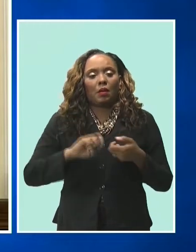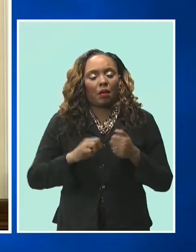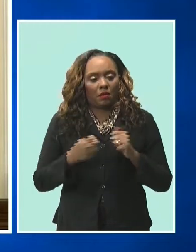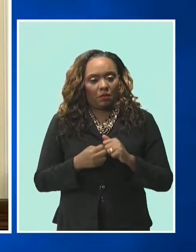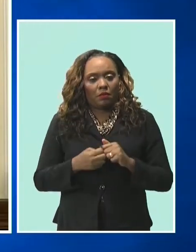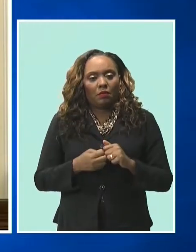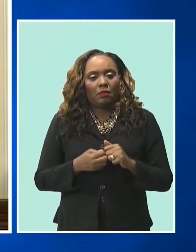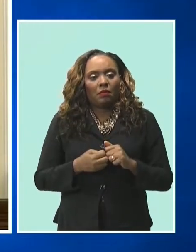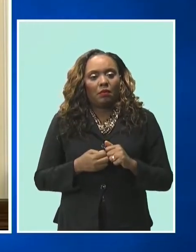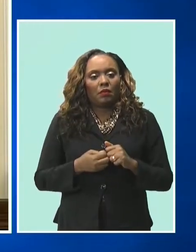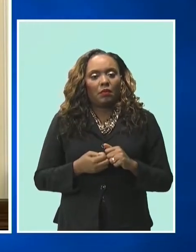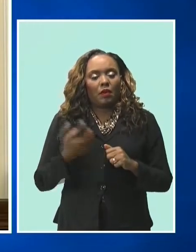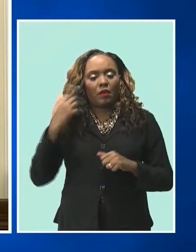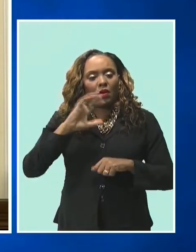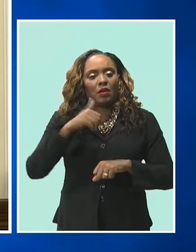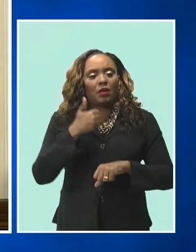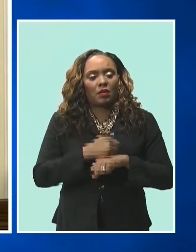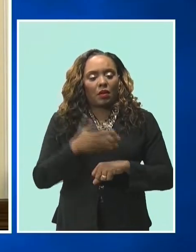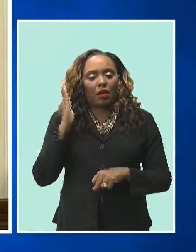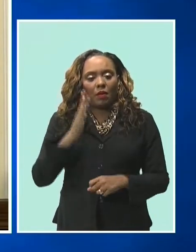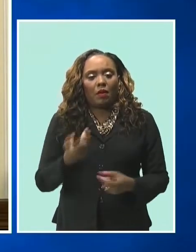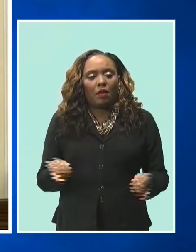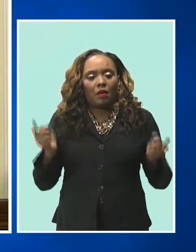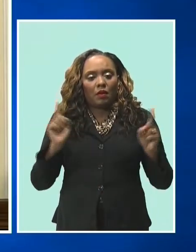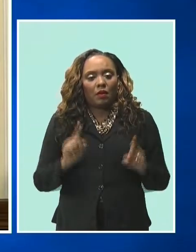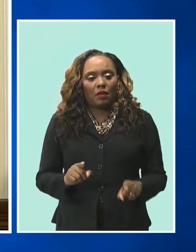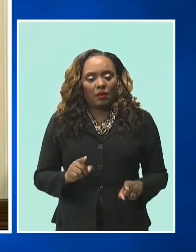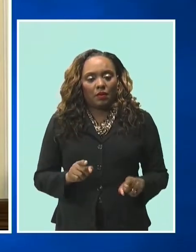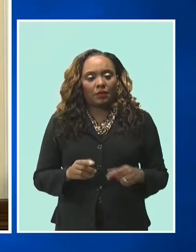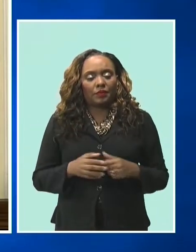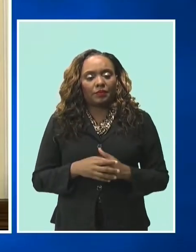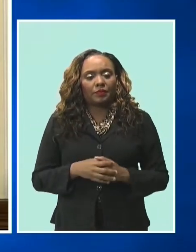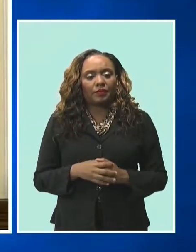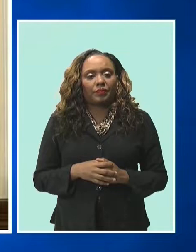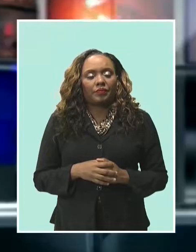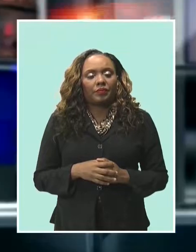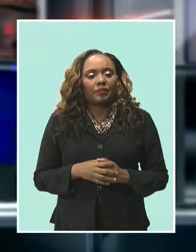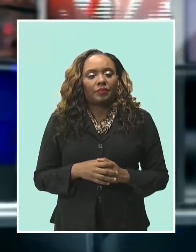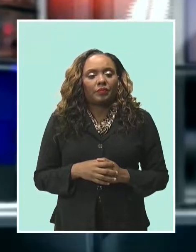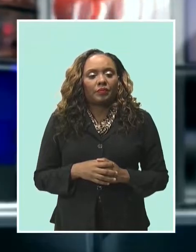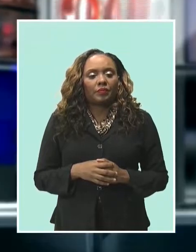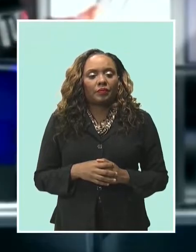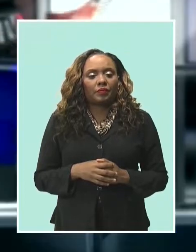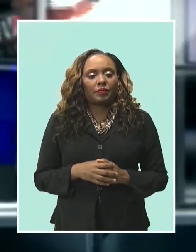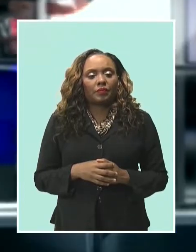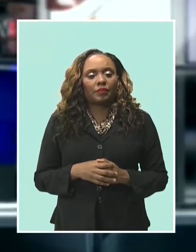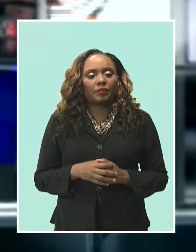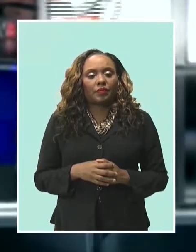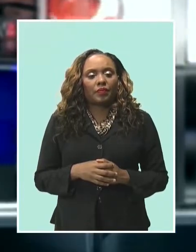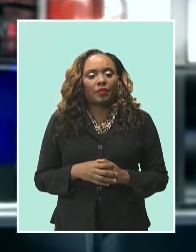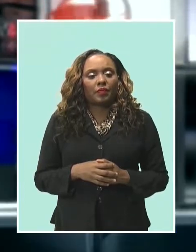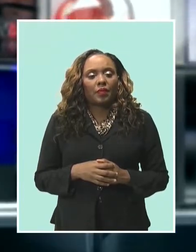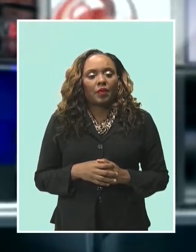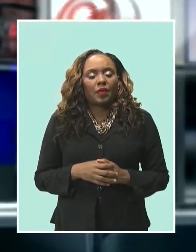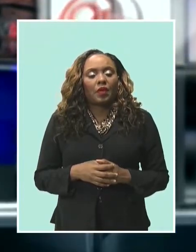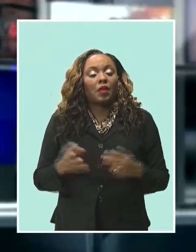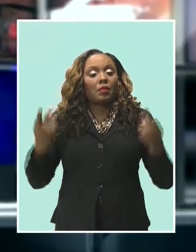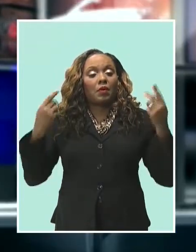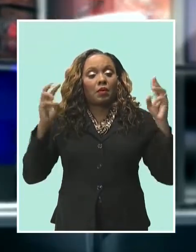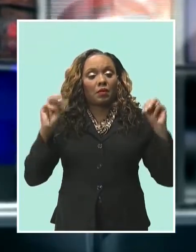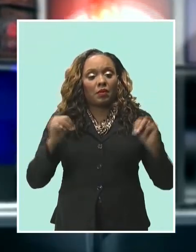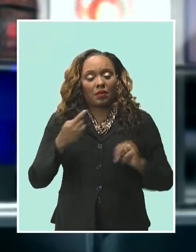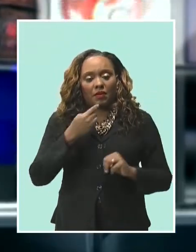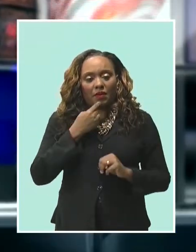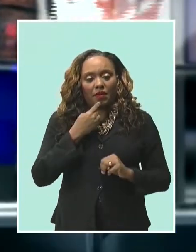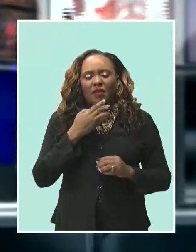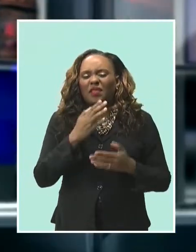be put into action will be open. Now, Shane, in fielding some questions, the Prime